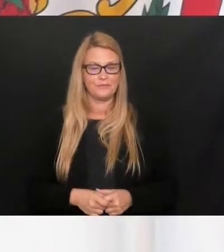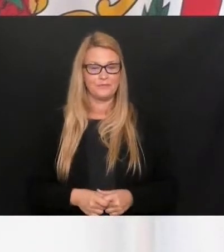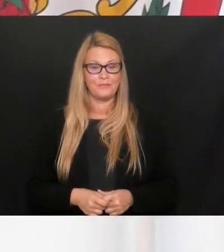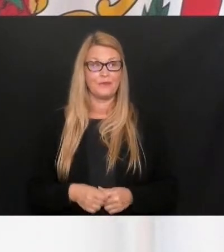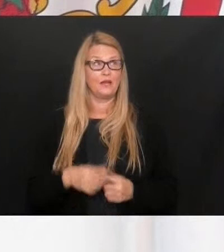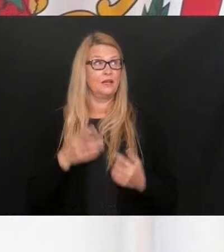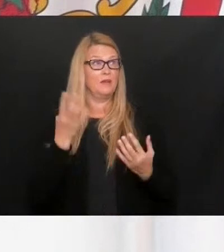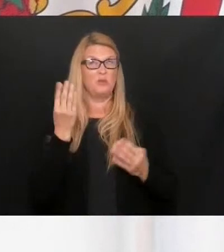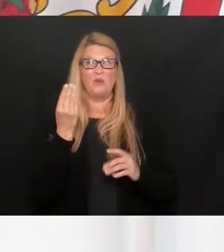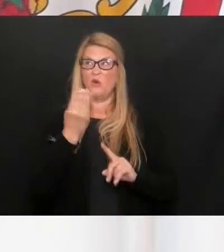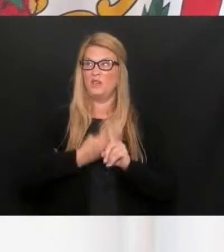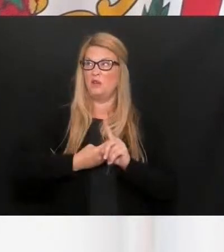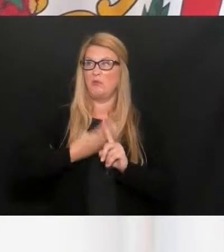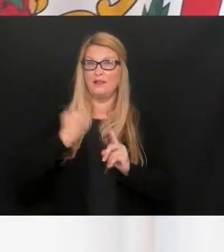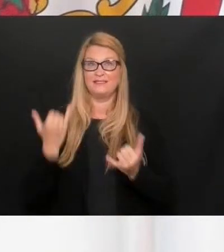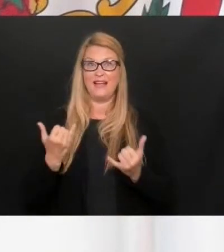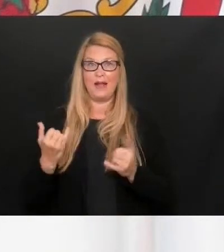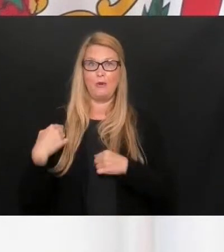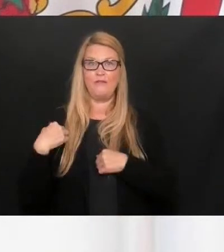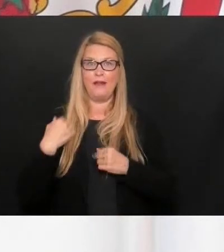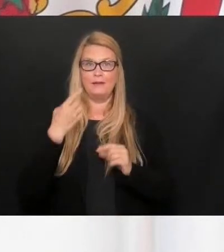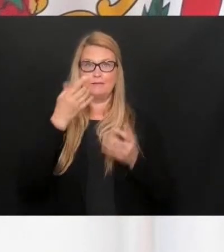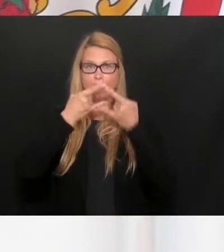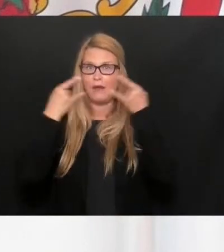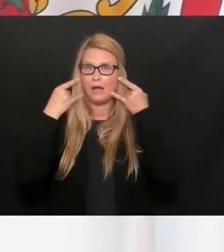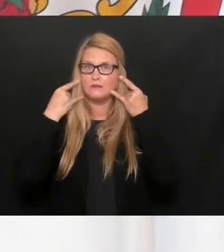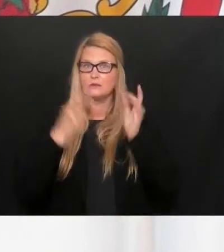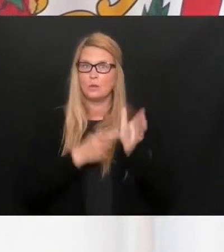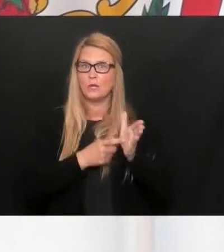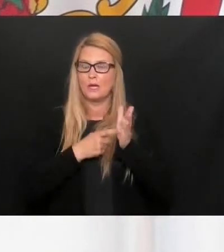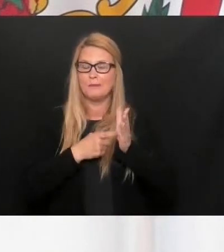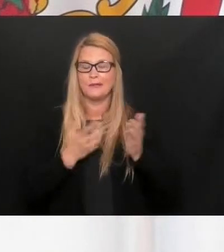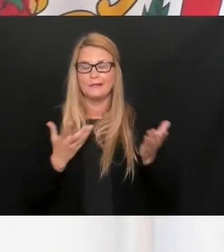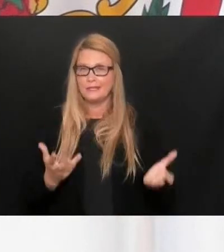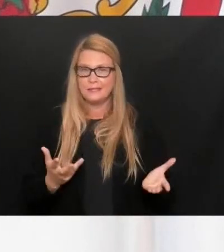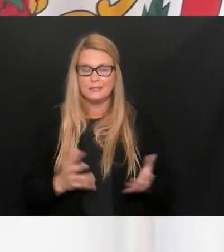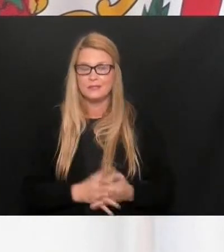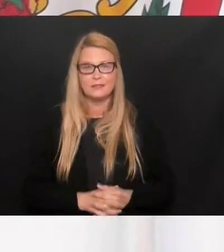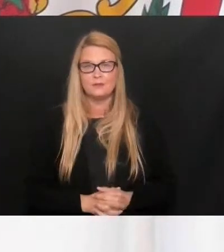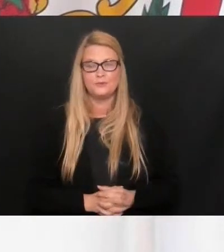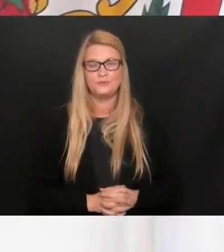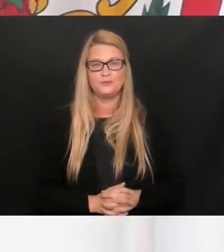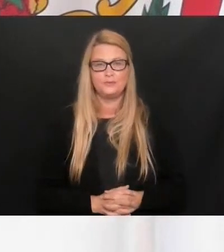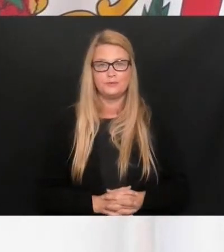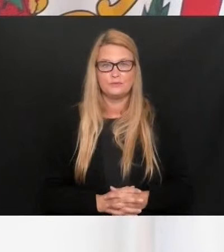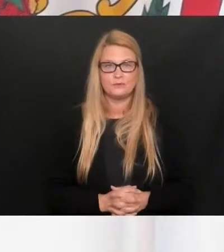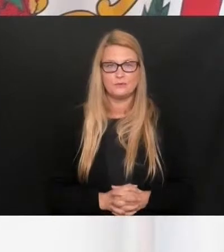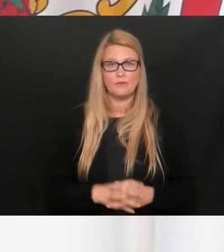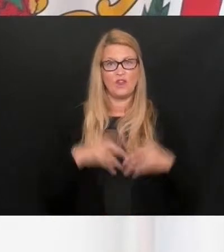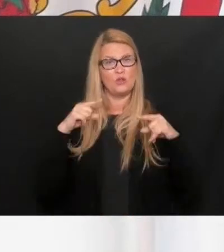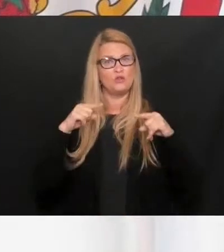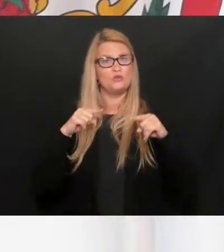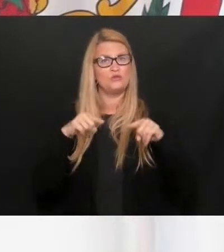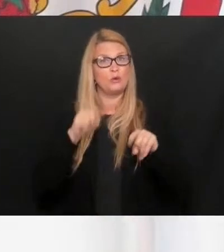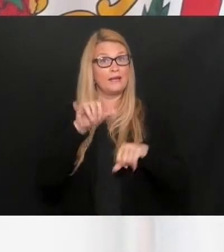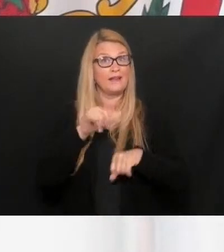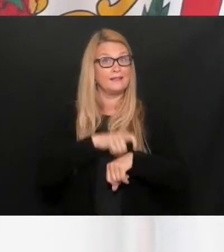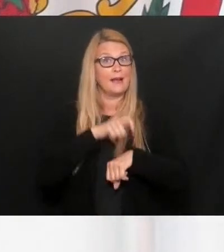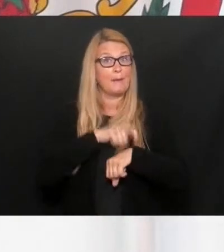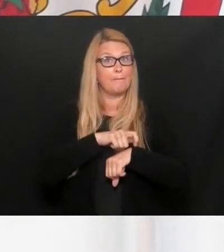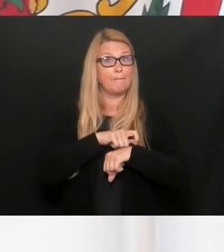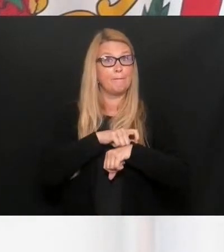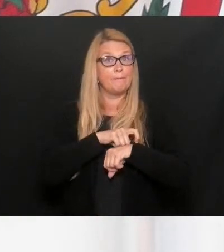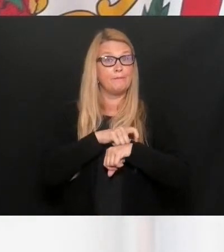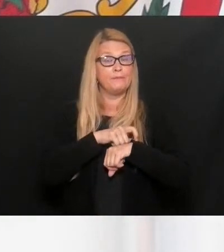know, 14 months or whatever, you know. And by that time, you